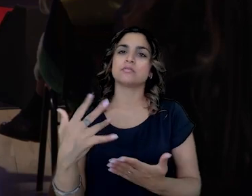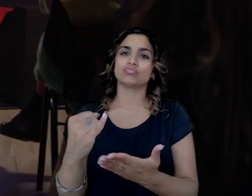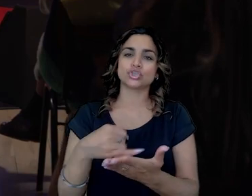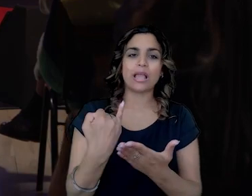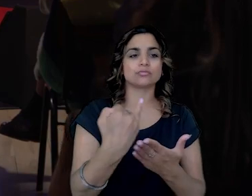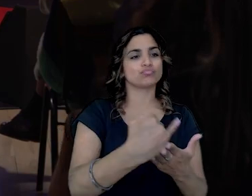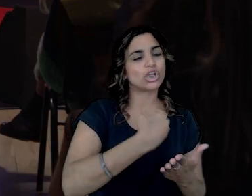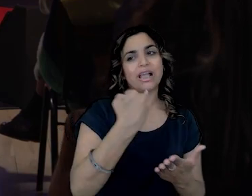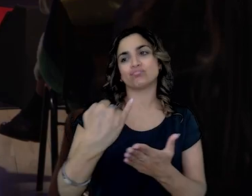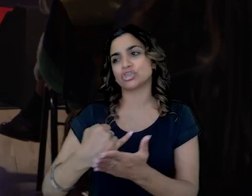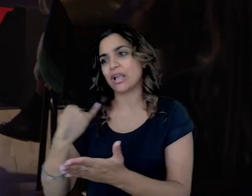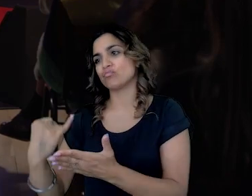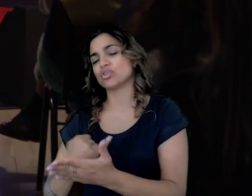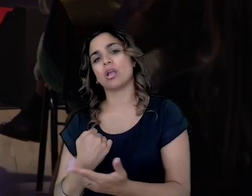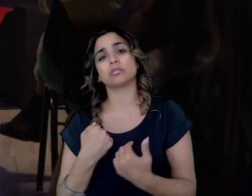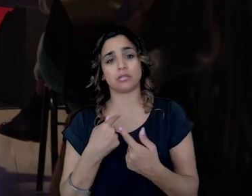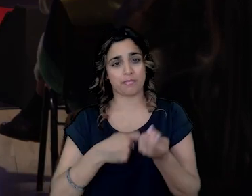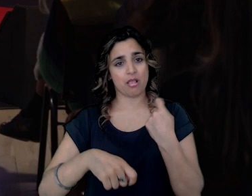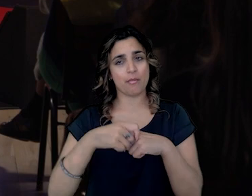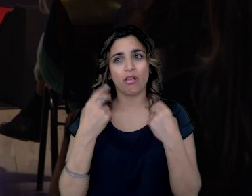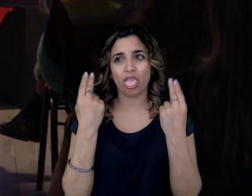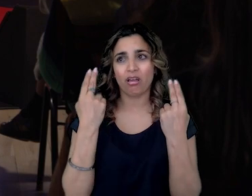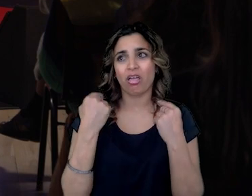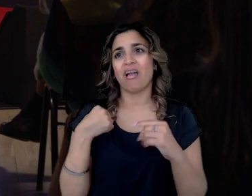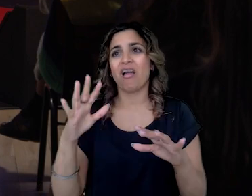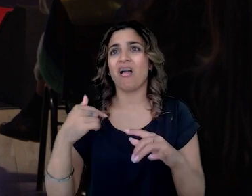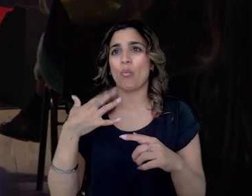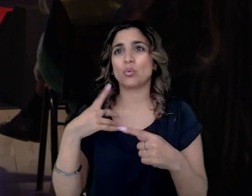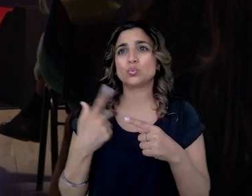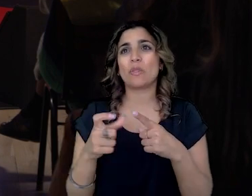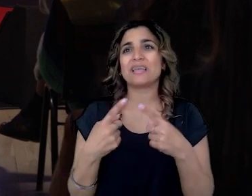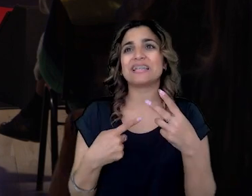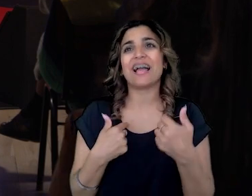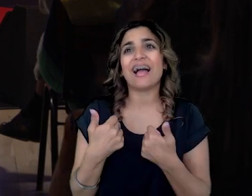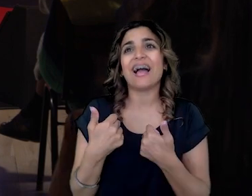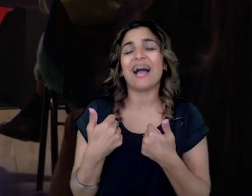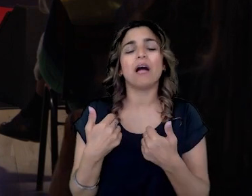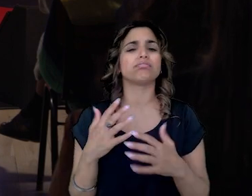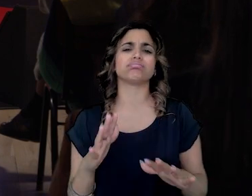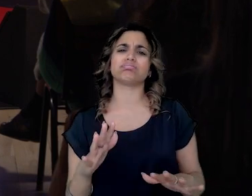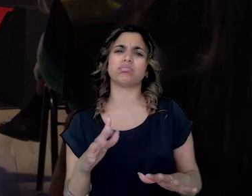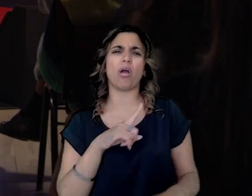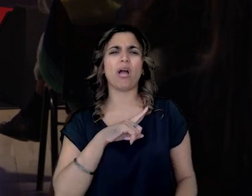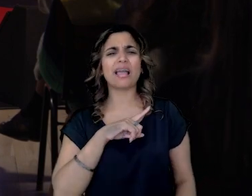being rejected and then overcompensating just to get in and stay in work